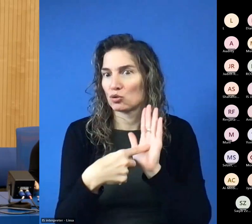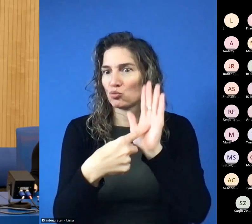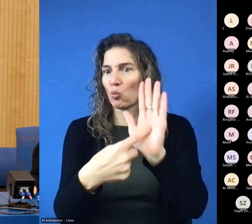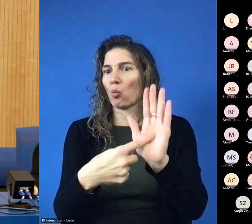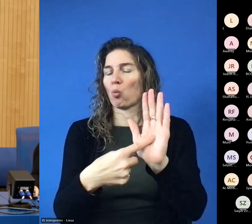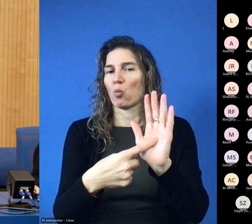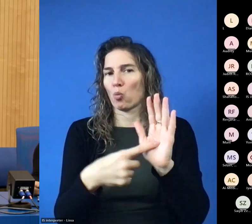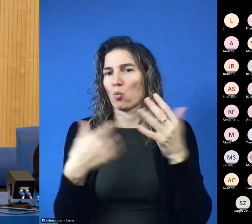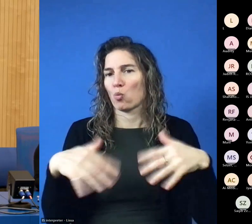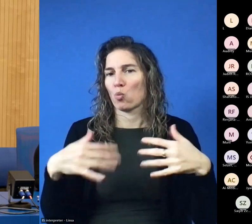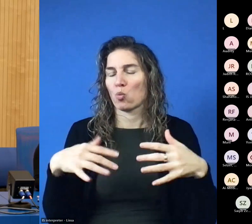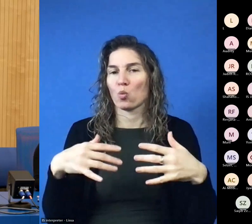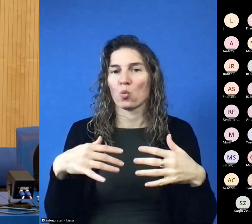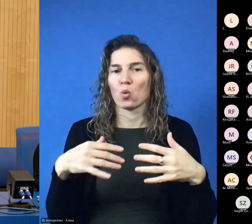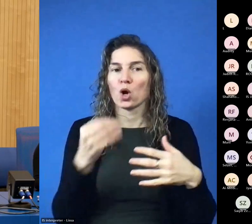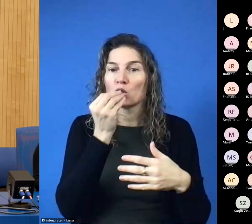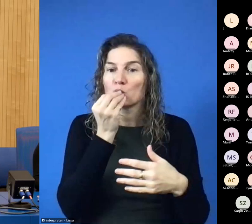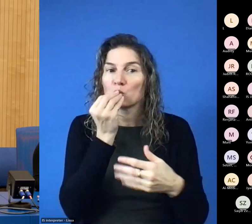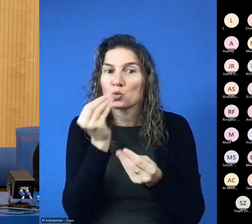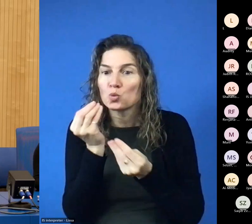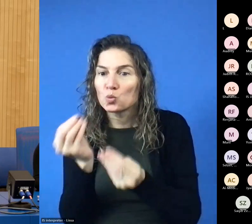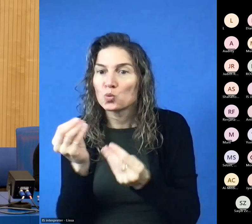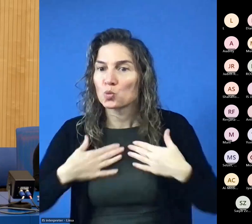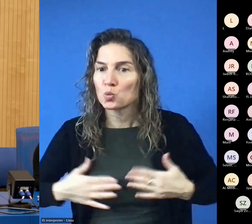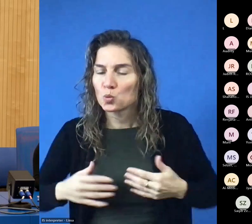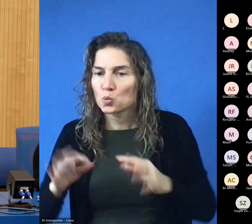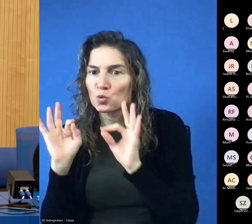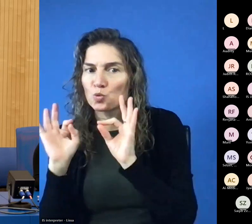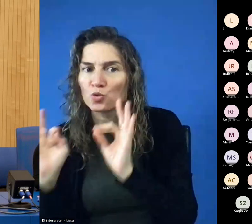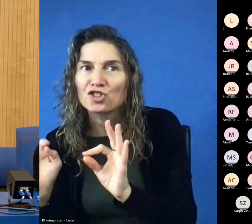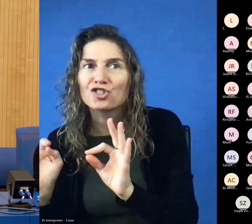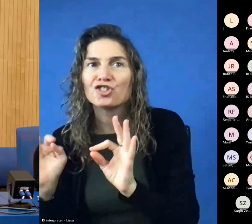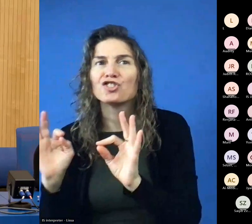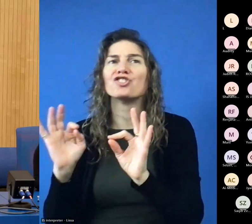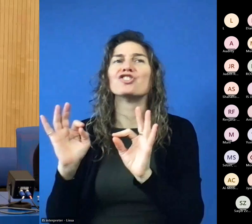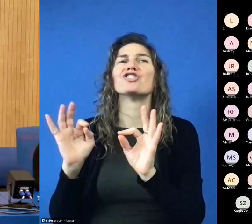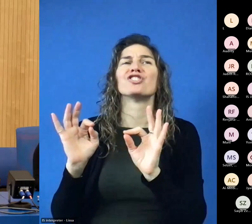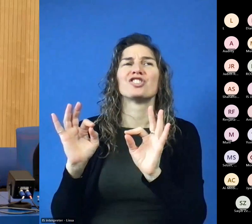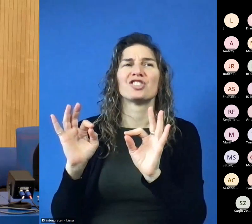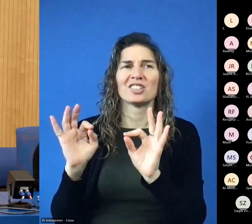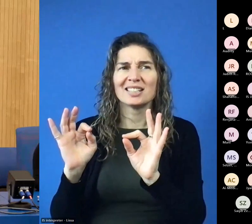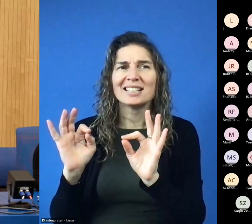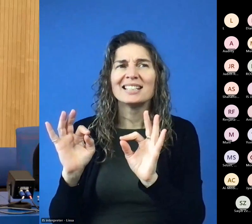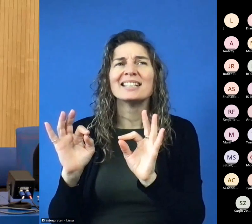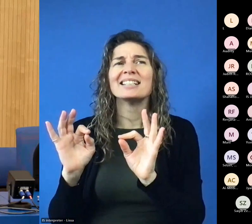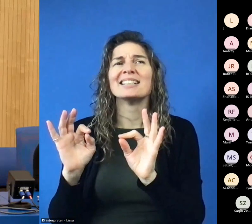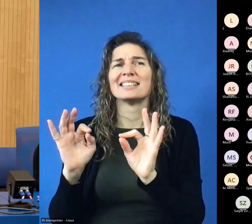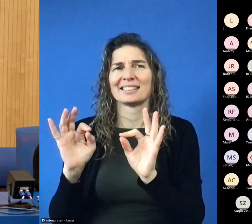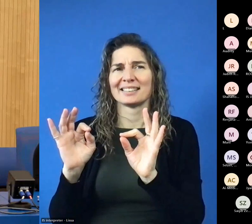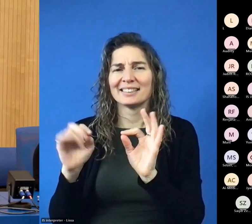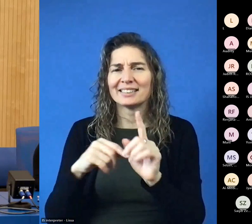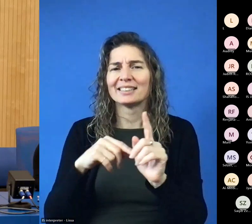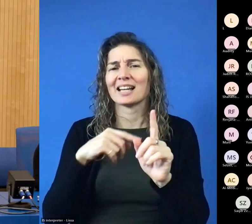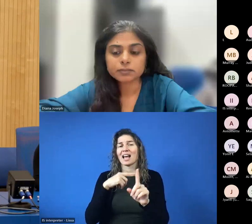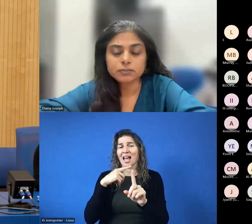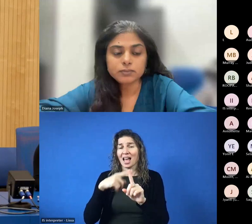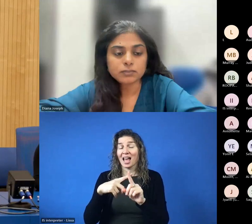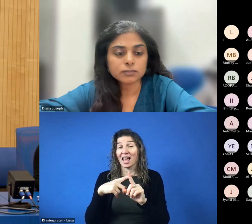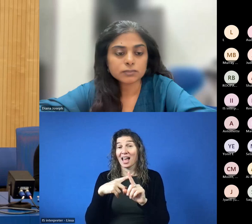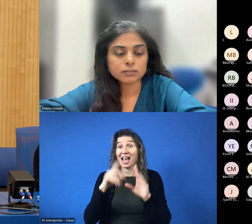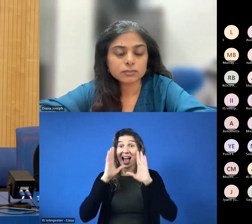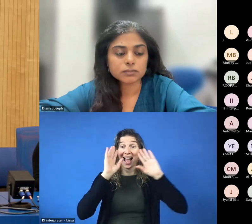nutrition and health is all going in together when we're talking about education, and it's really